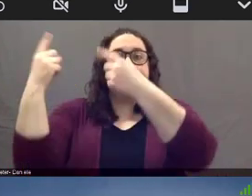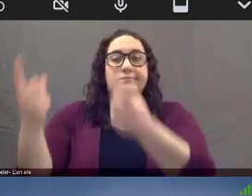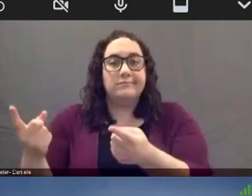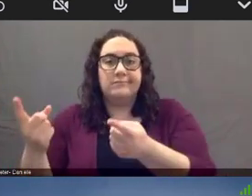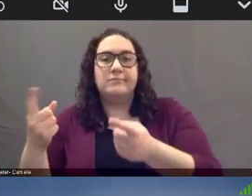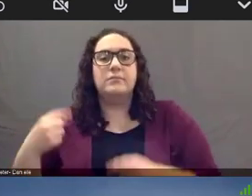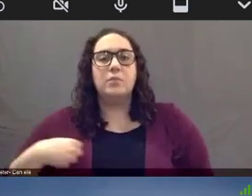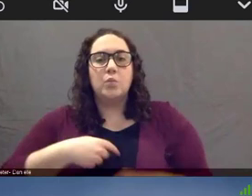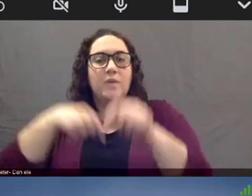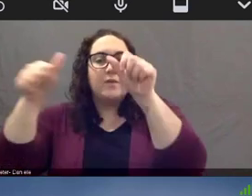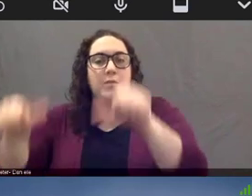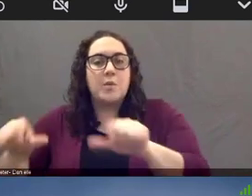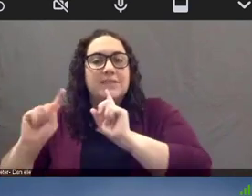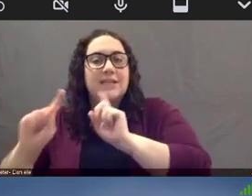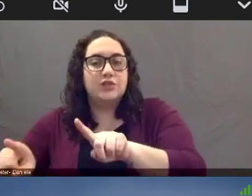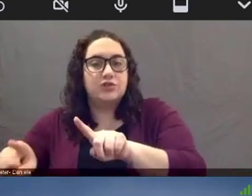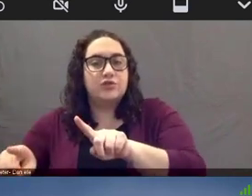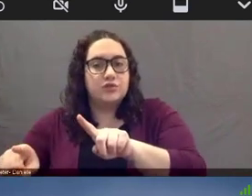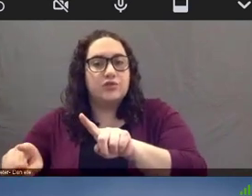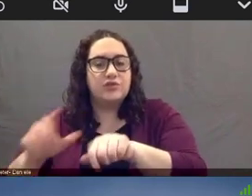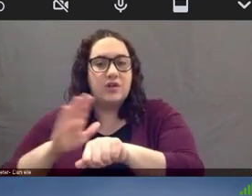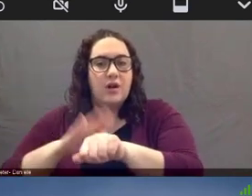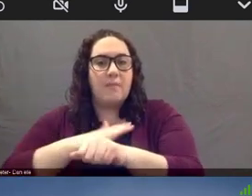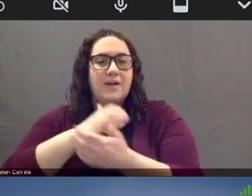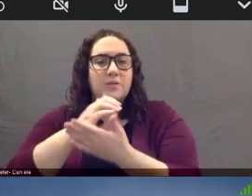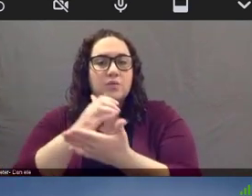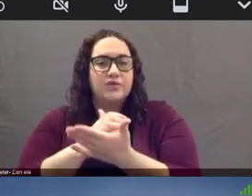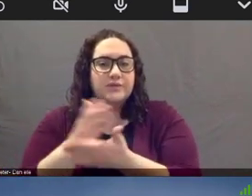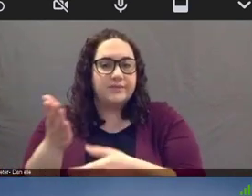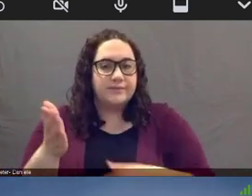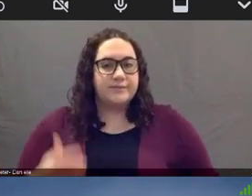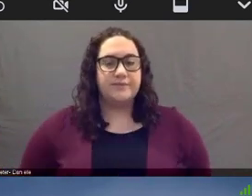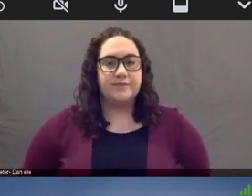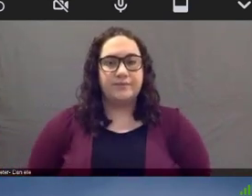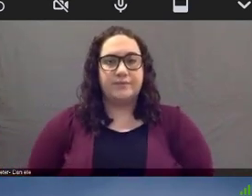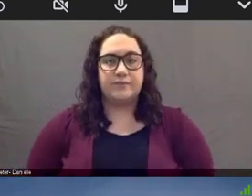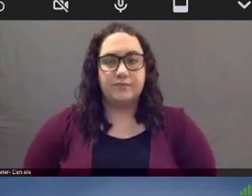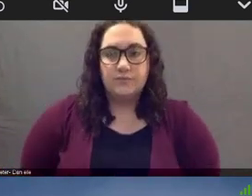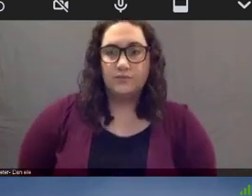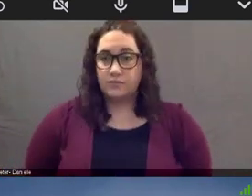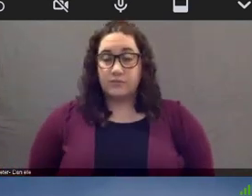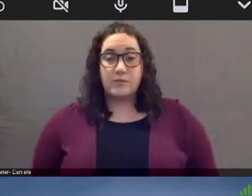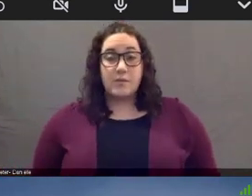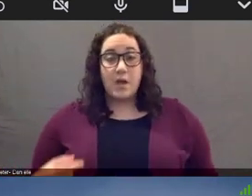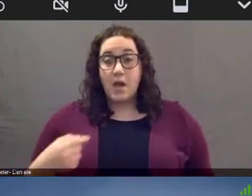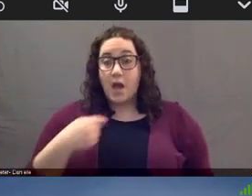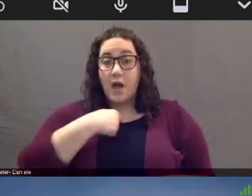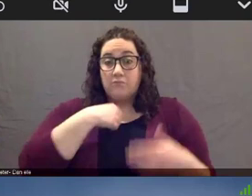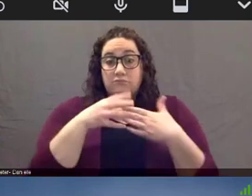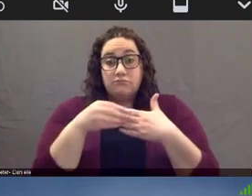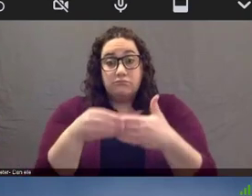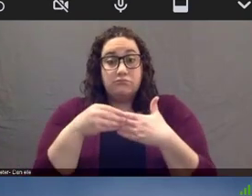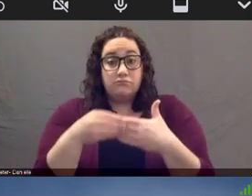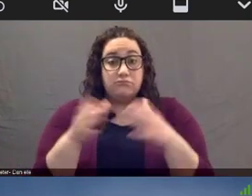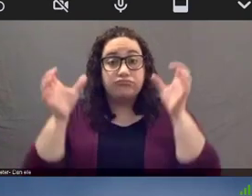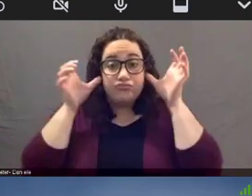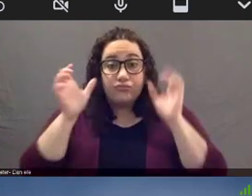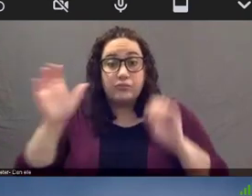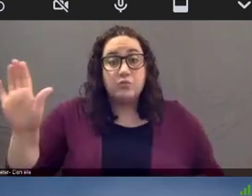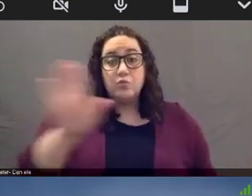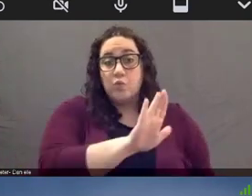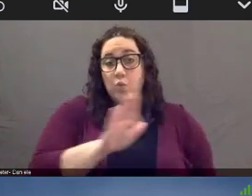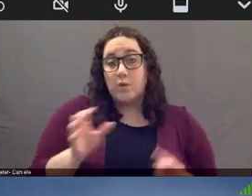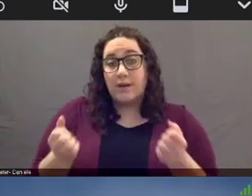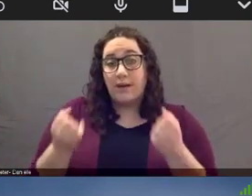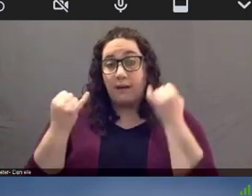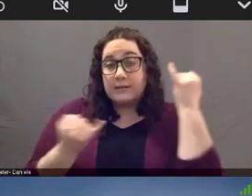website. So I was thinking, although I'm open to other suggestions if people have them, I was thinking about reviewing the practice